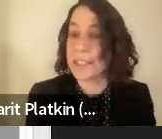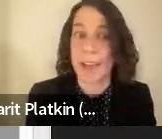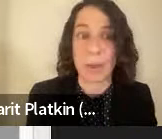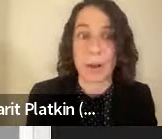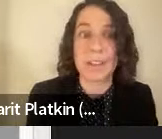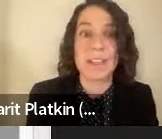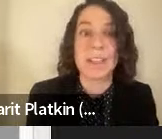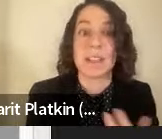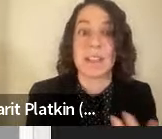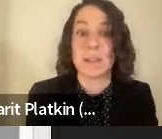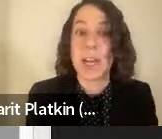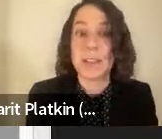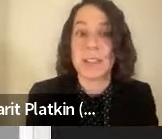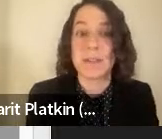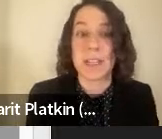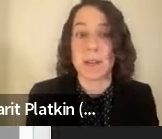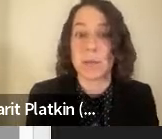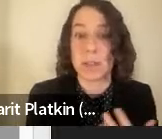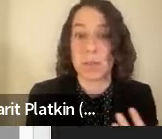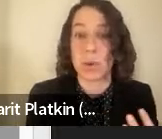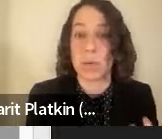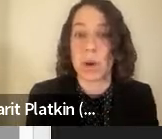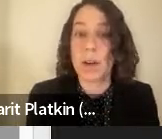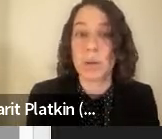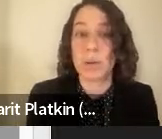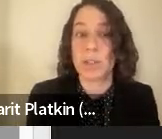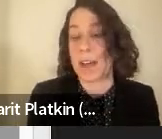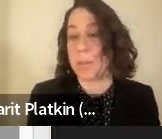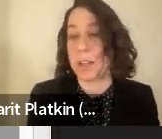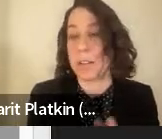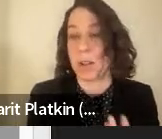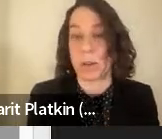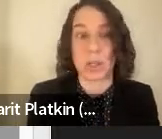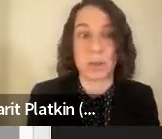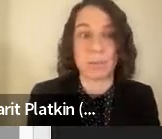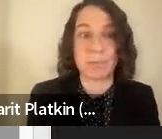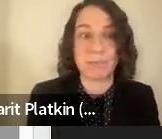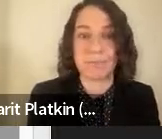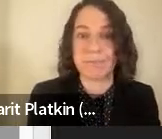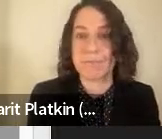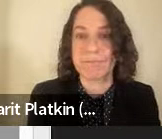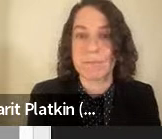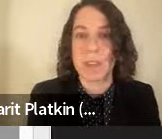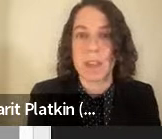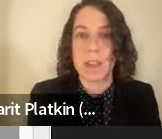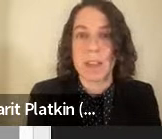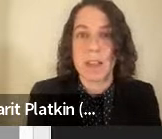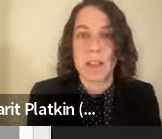So taken together, these objectives aim to support more equitable development long-term.